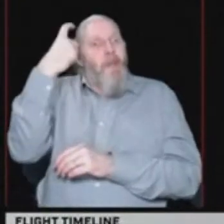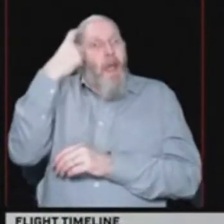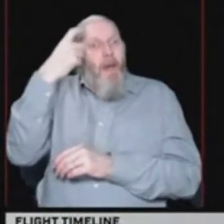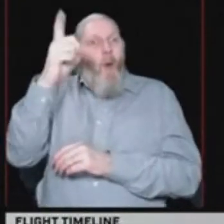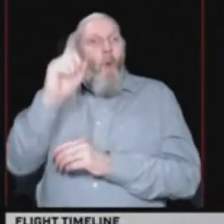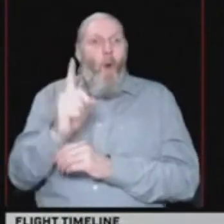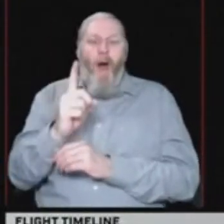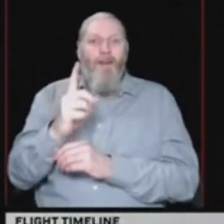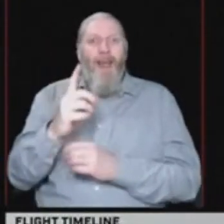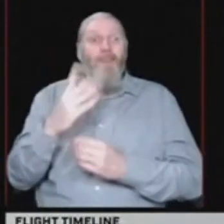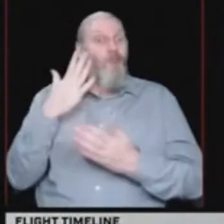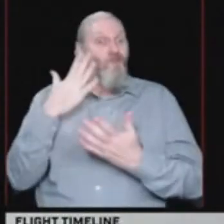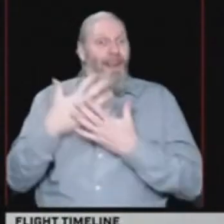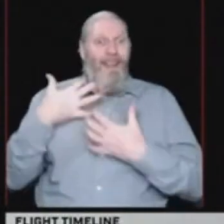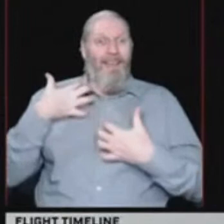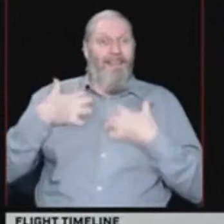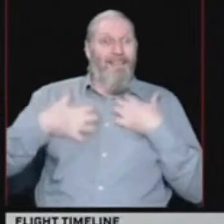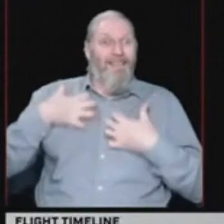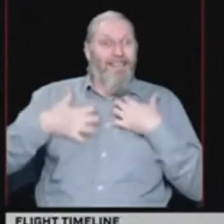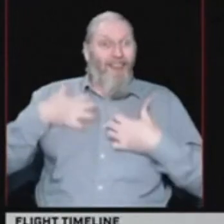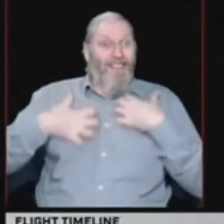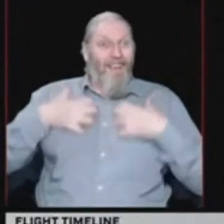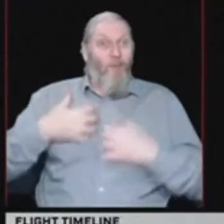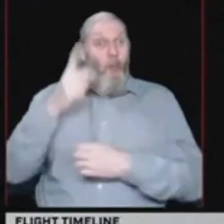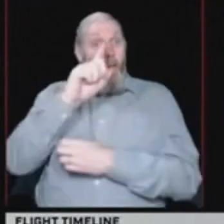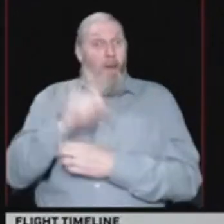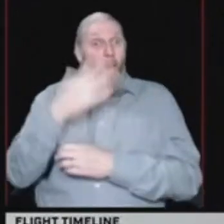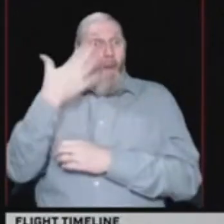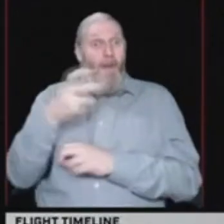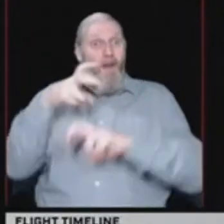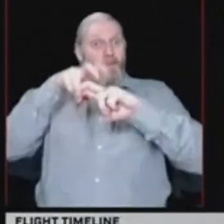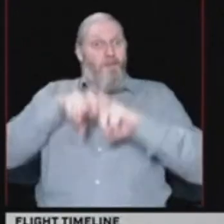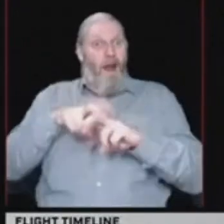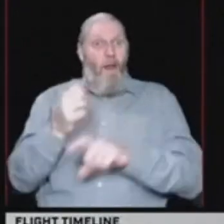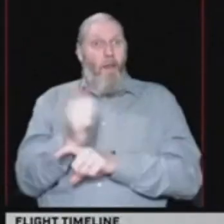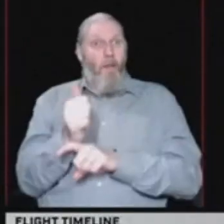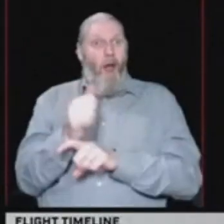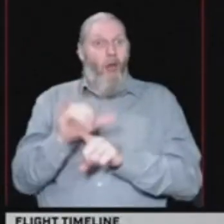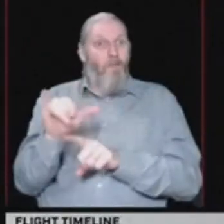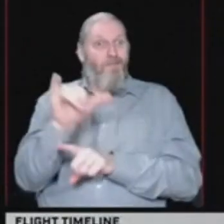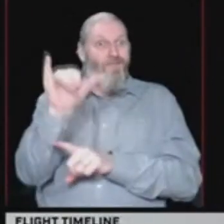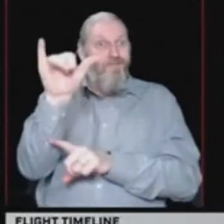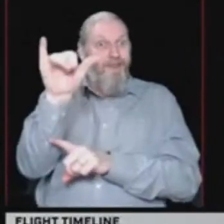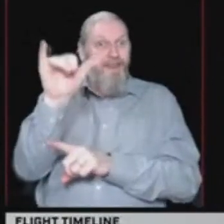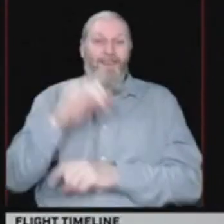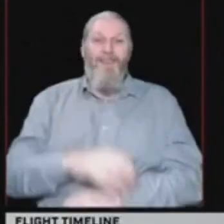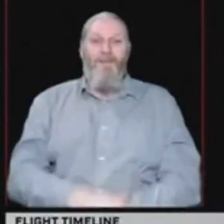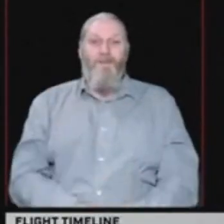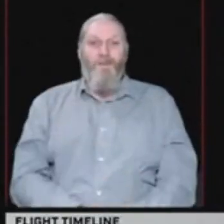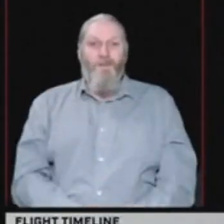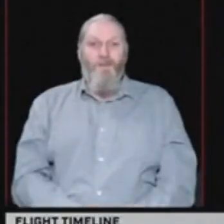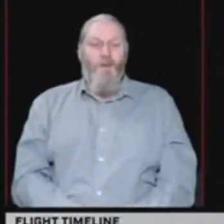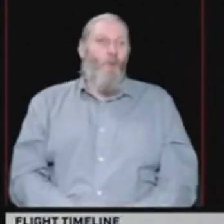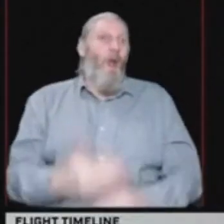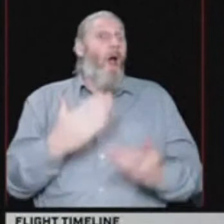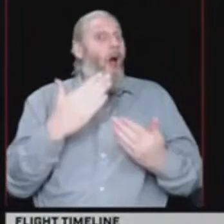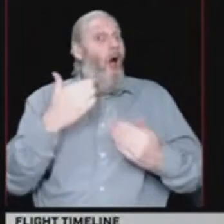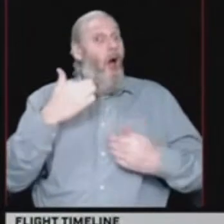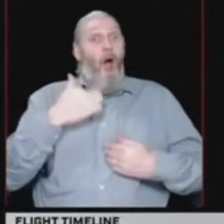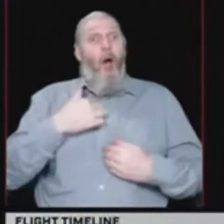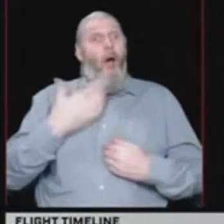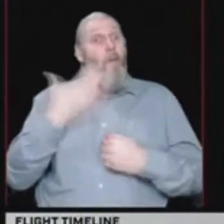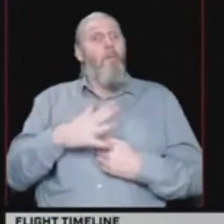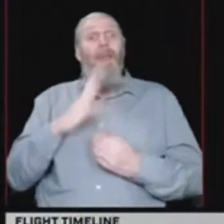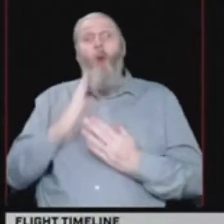is this for the people that are really on the front lines here of this launch? Well, obviously I offered Virgin Orbit the opportunity to use me as